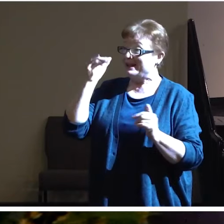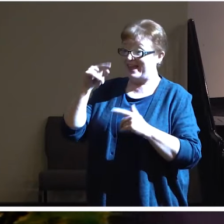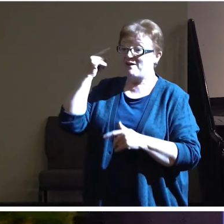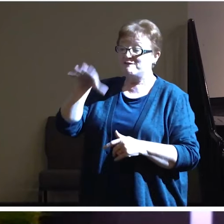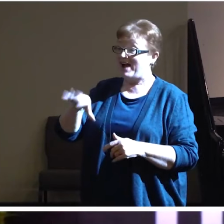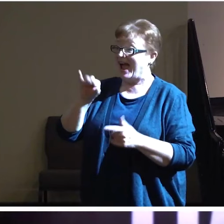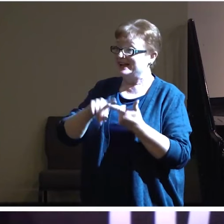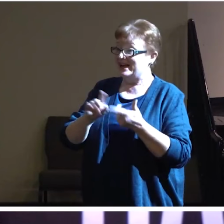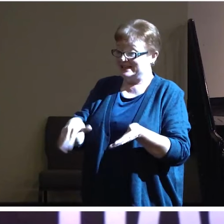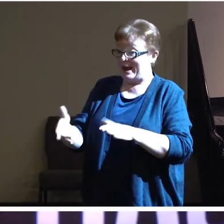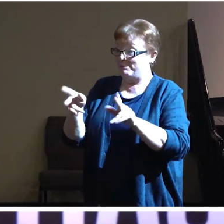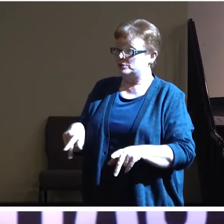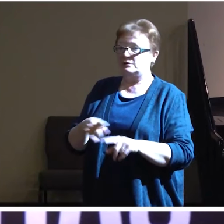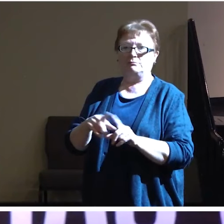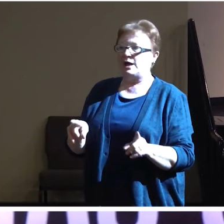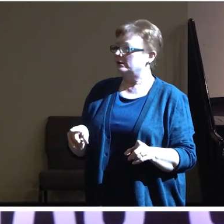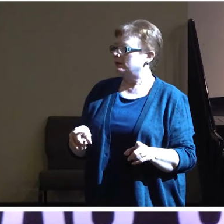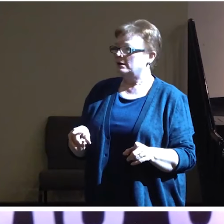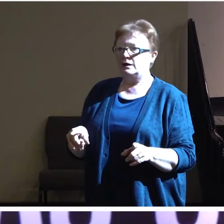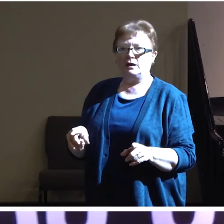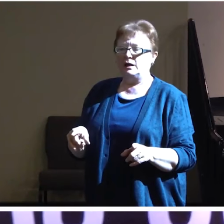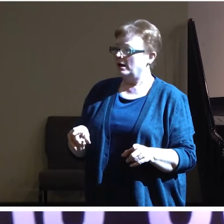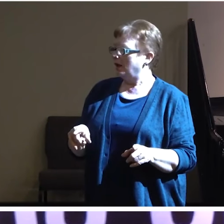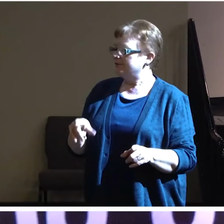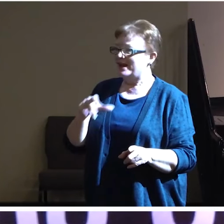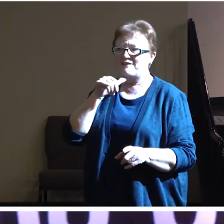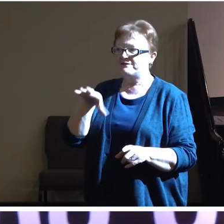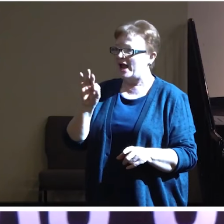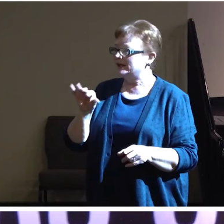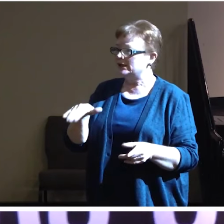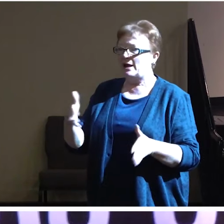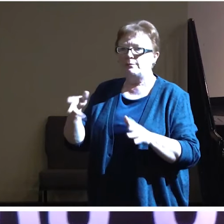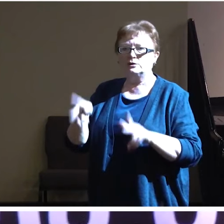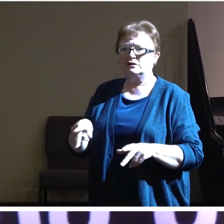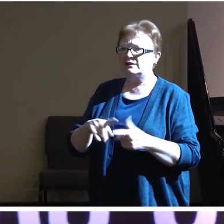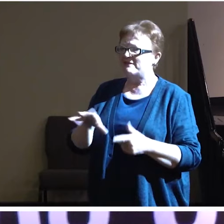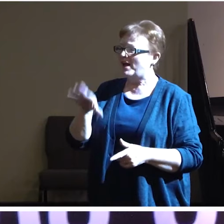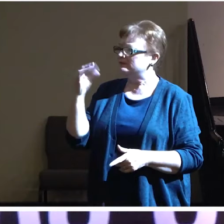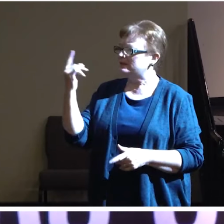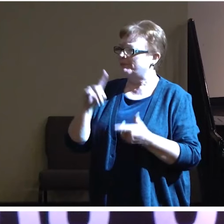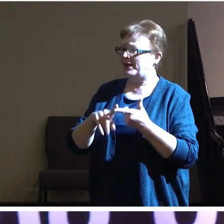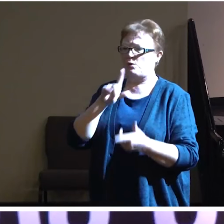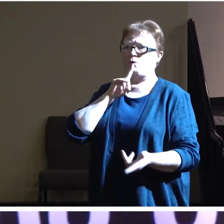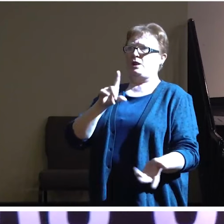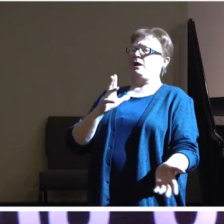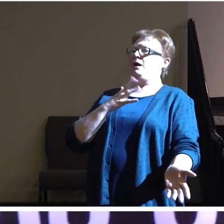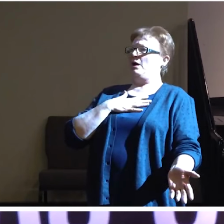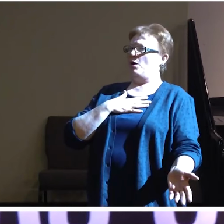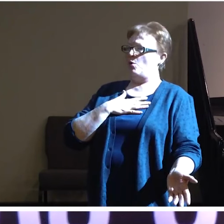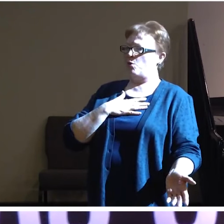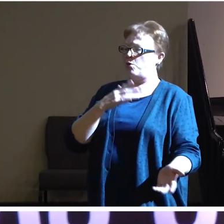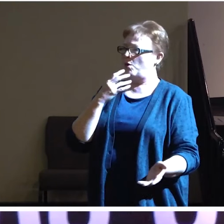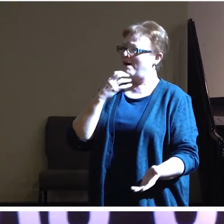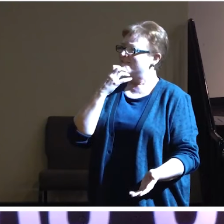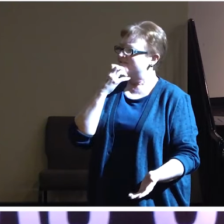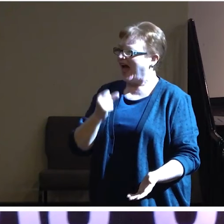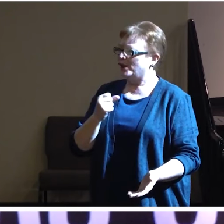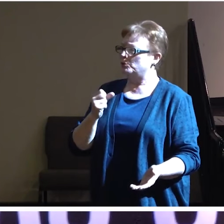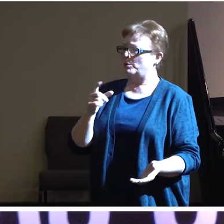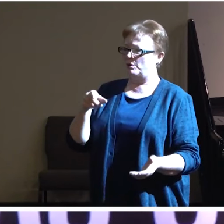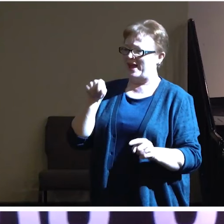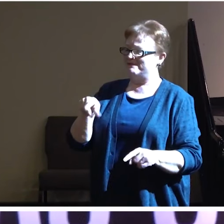but found something of infinite value presented to them. Study with me, if you will, the Gospel